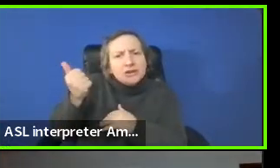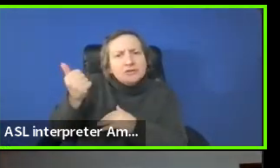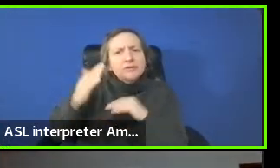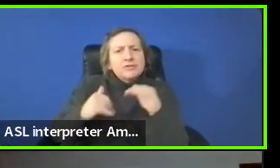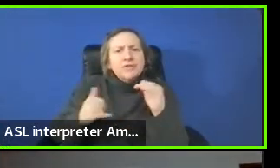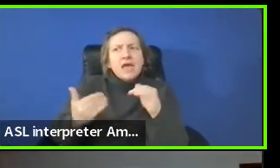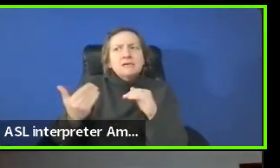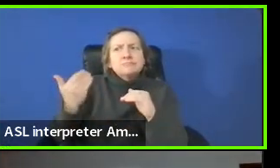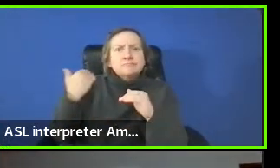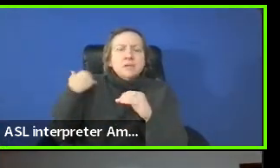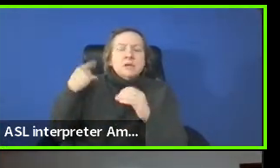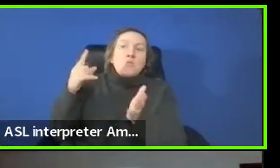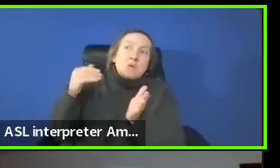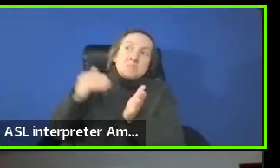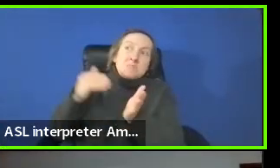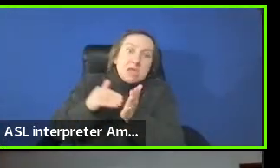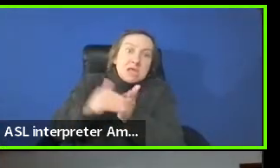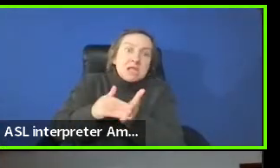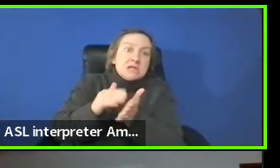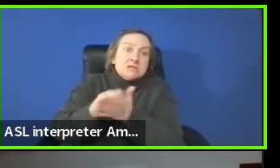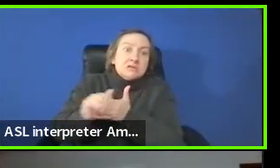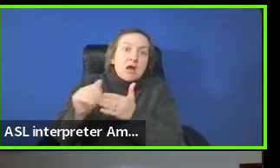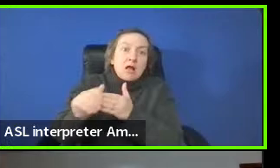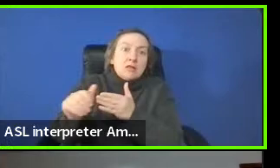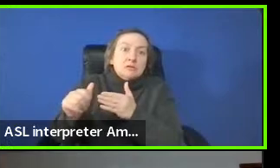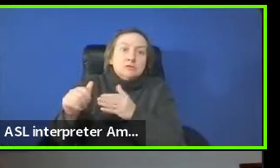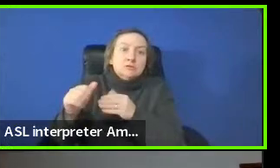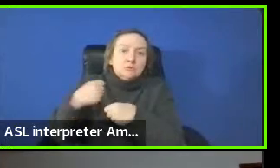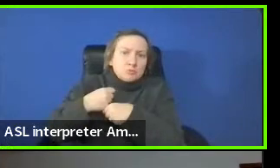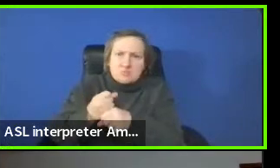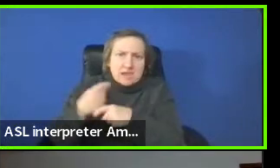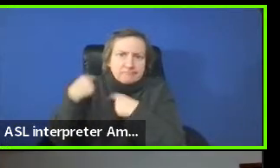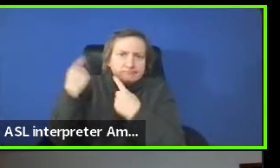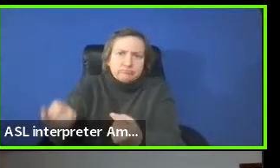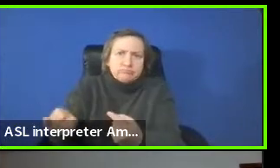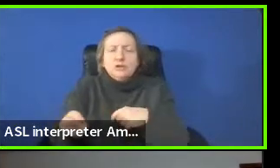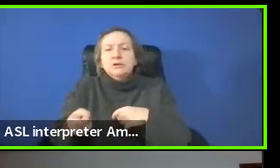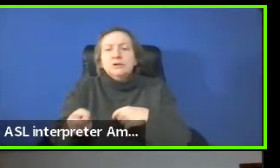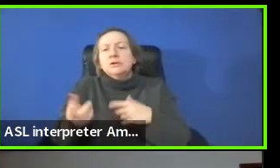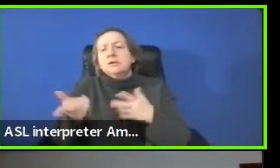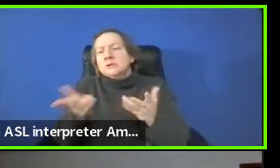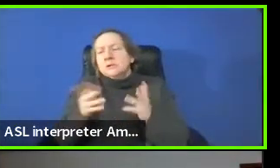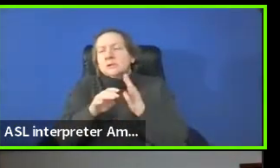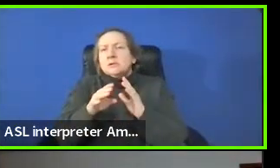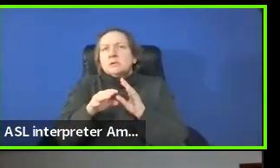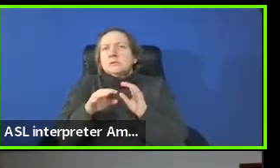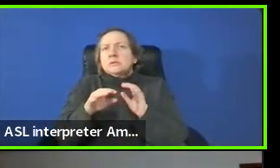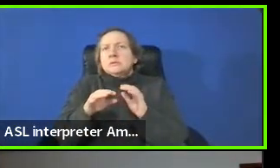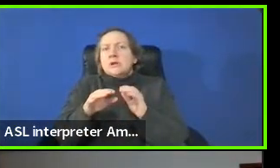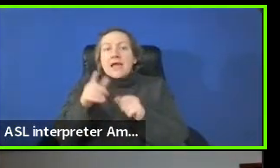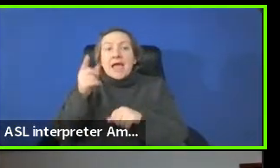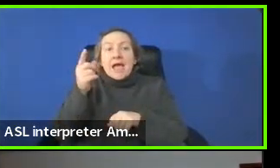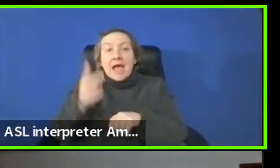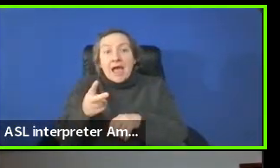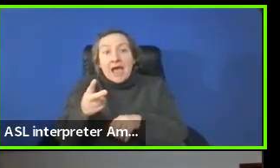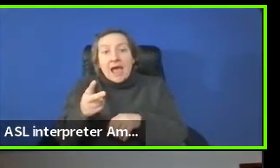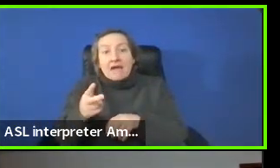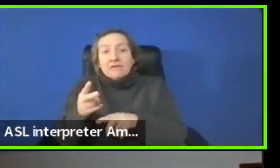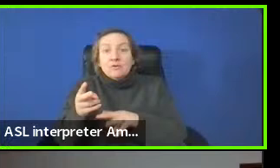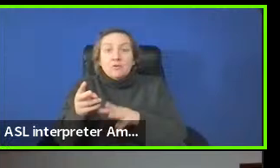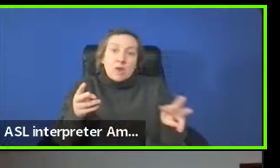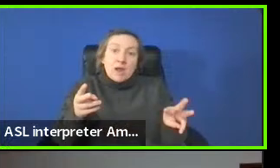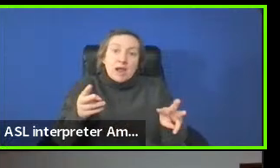already spent millions of dollars to create? So how is the half west arterial bridge